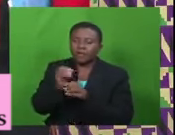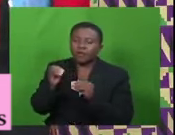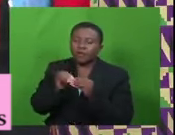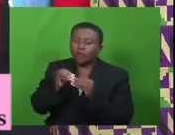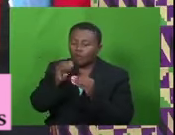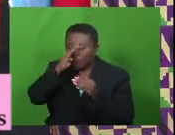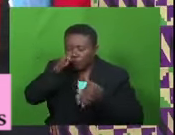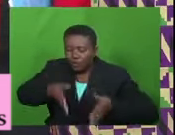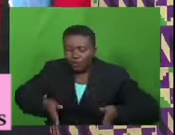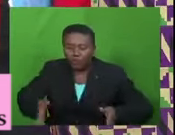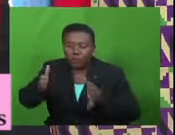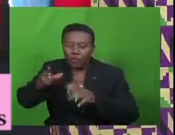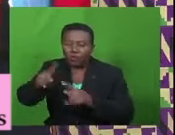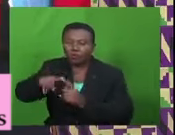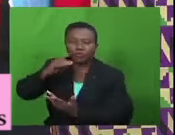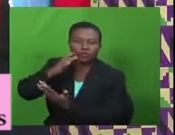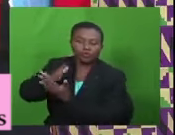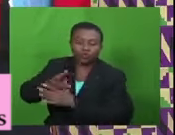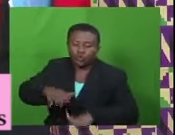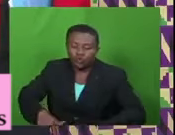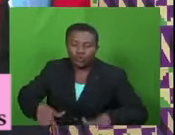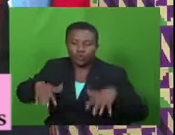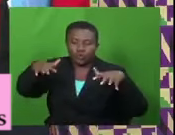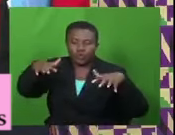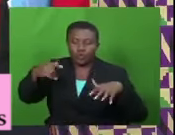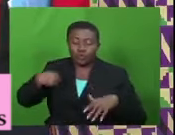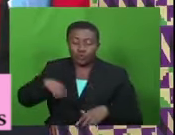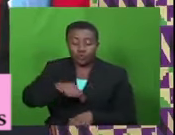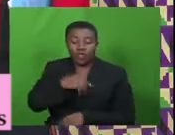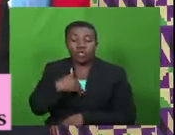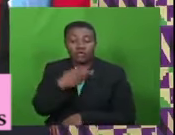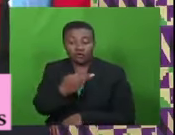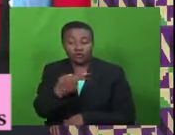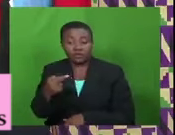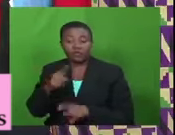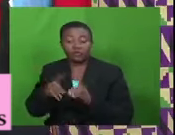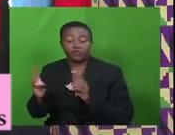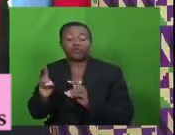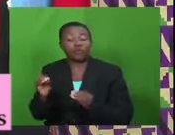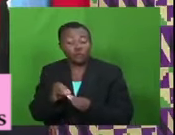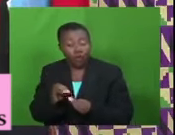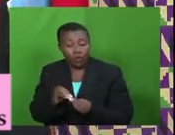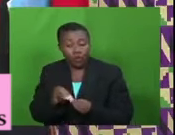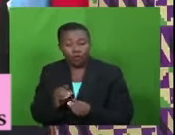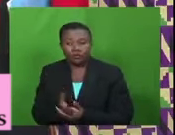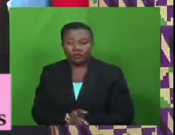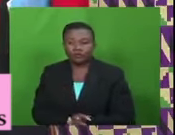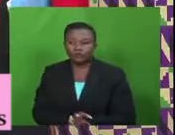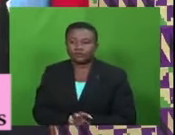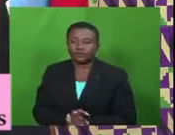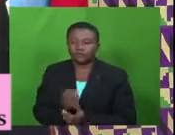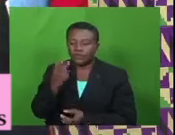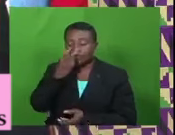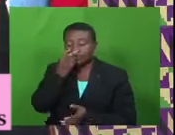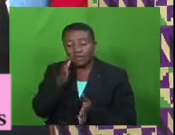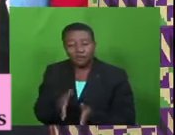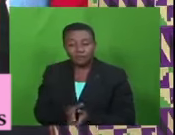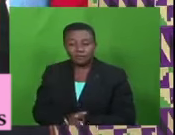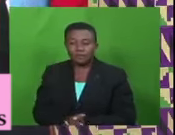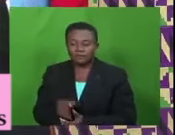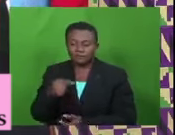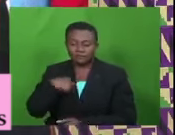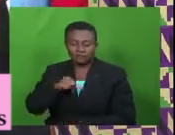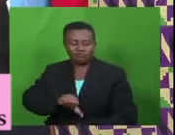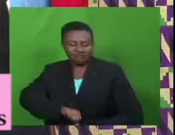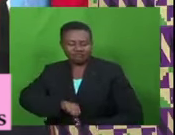And I wish we have the resources to do more. But Mr. Speaker, I'm proud